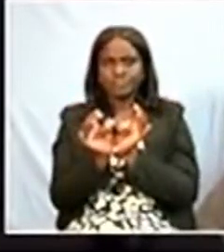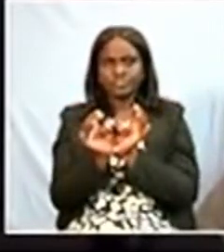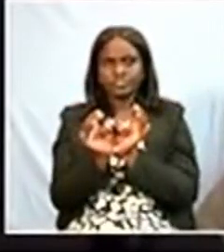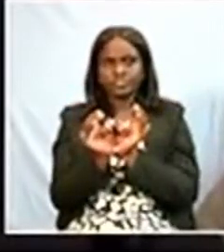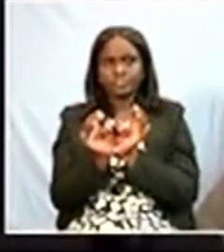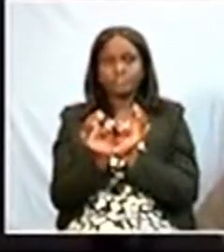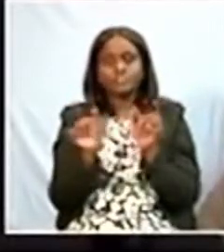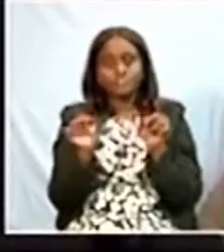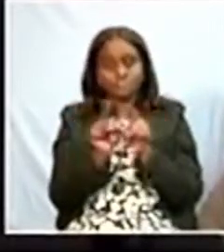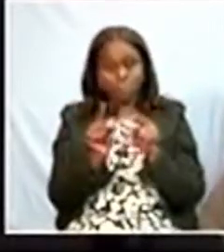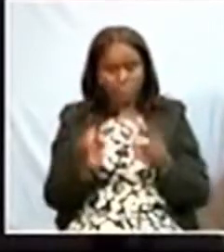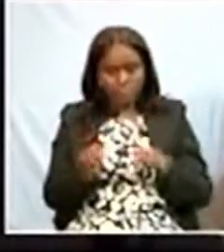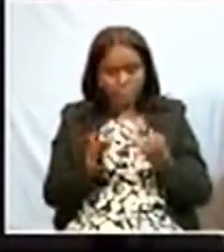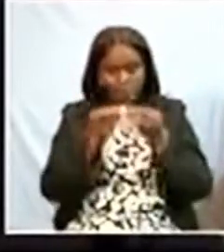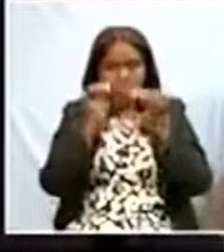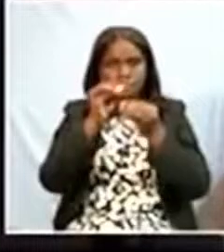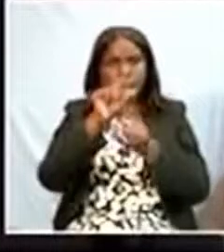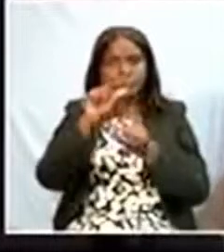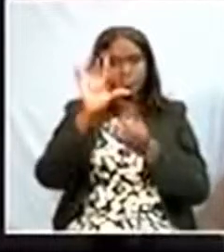at a total of